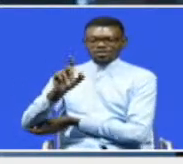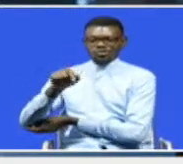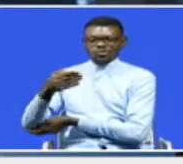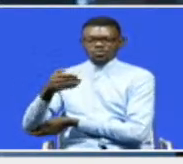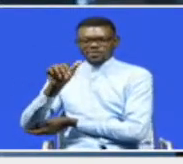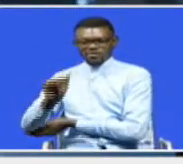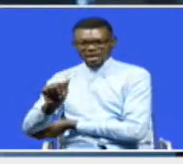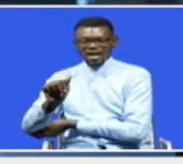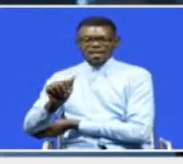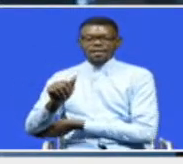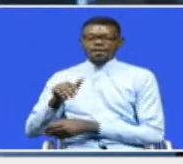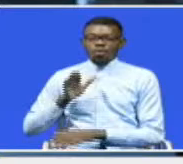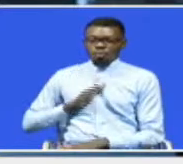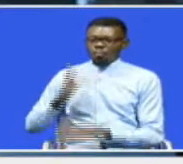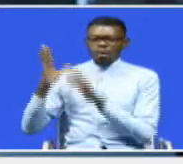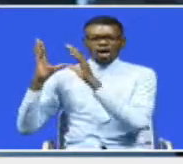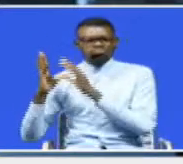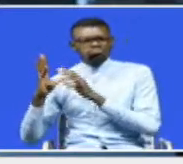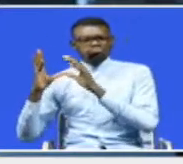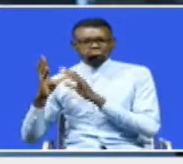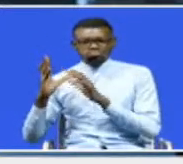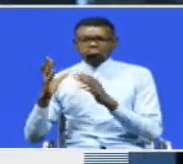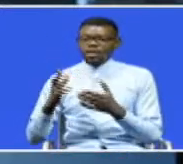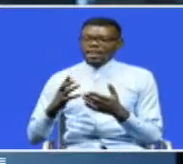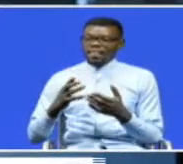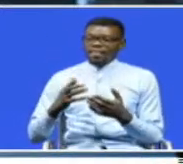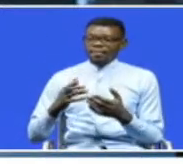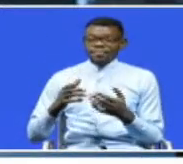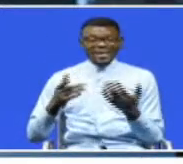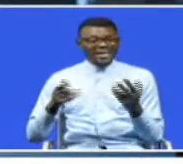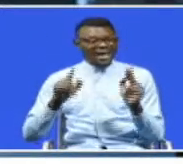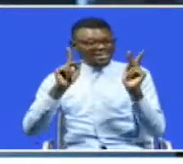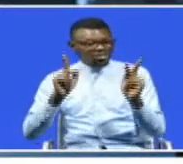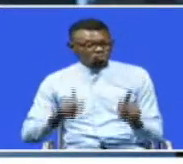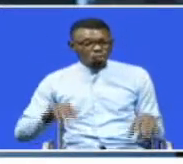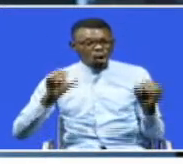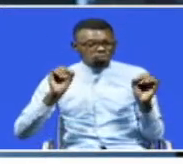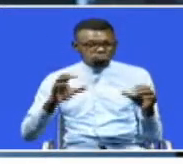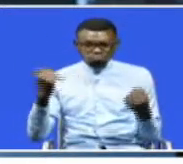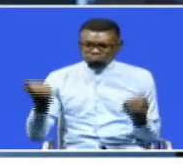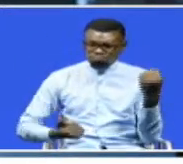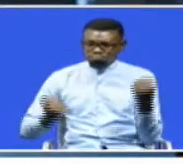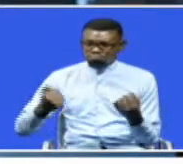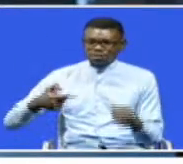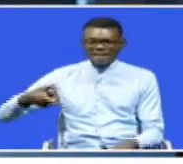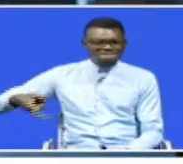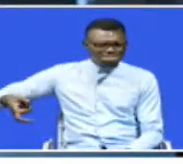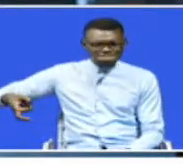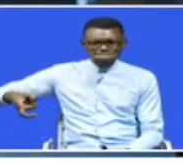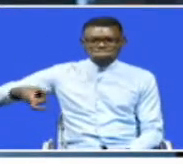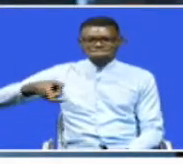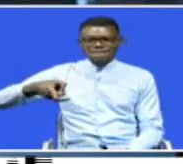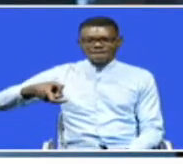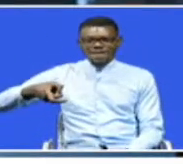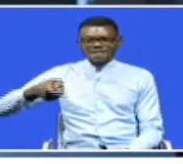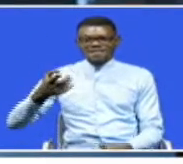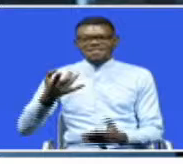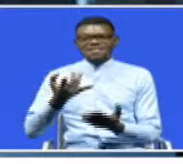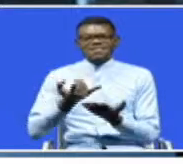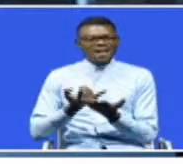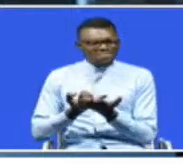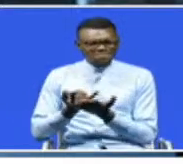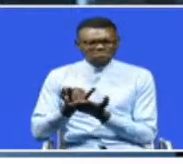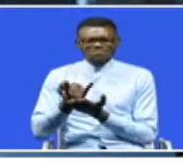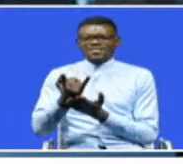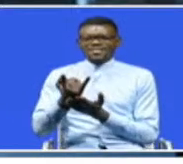was captured on camera being dragged by kisumu city enforcement vehicle along a kisumu street has vowed to